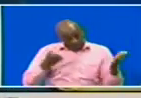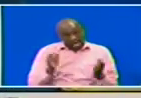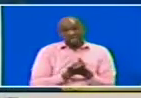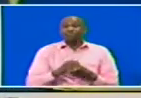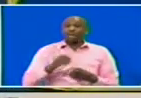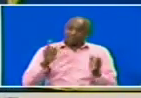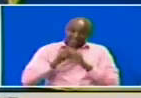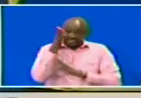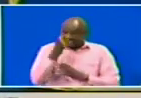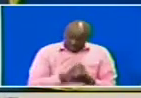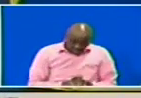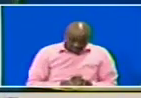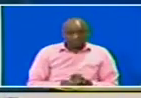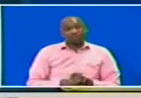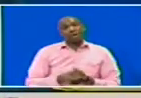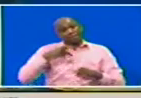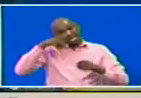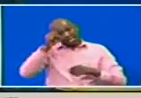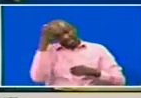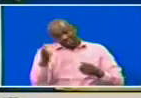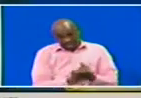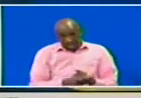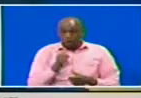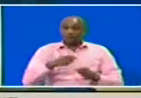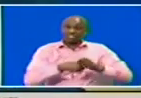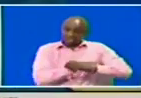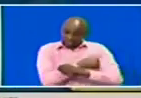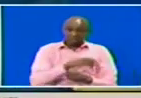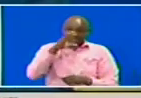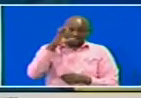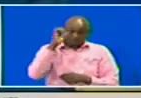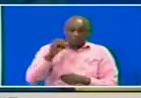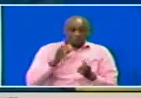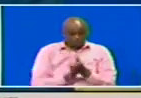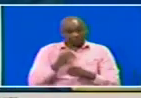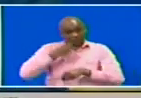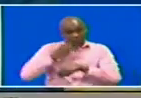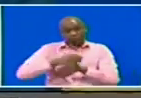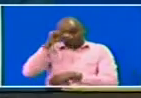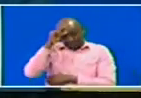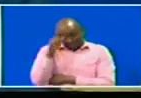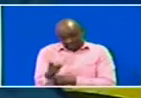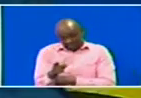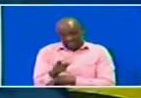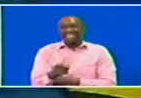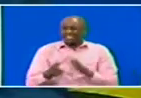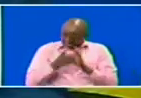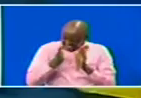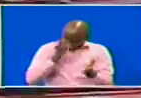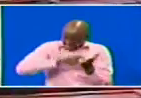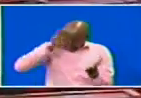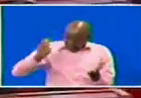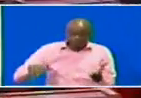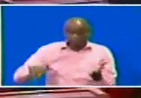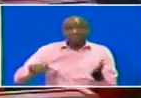cabinet secretary, principal secretary, or chief executive of a state institution, to immediately step